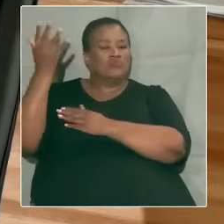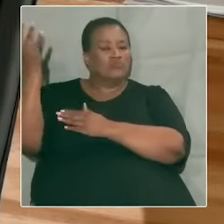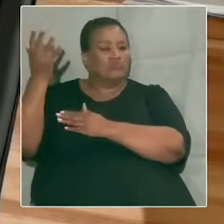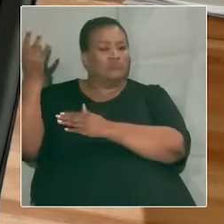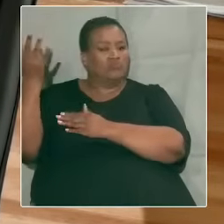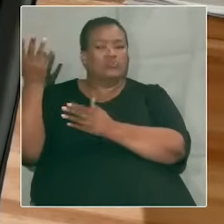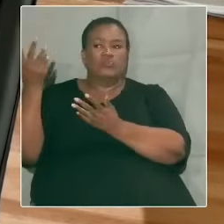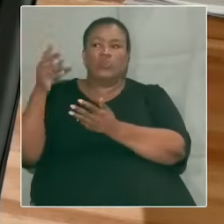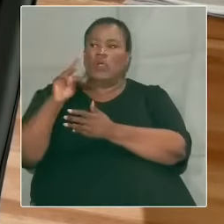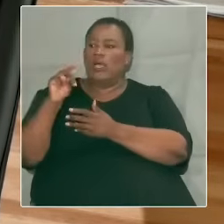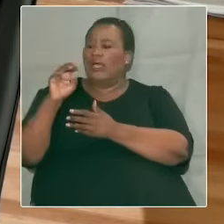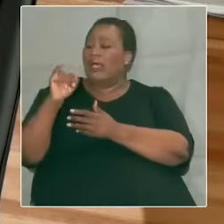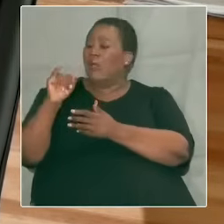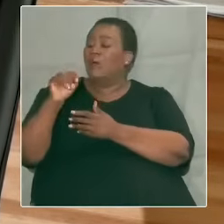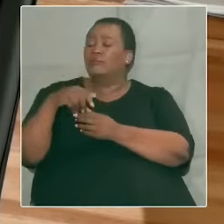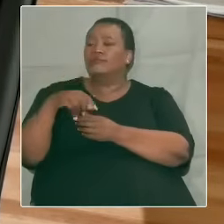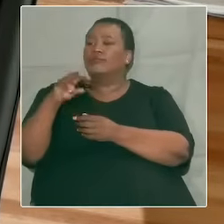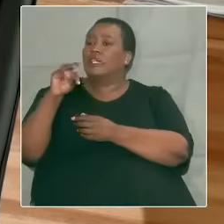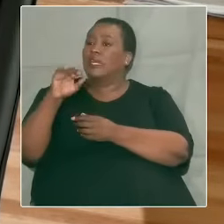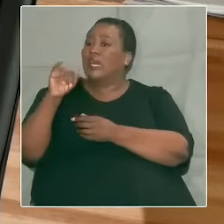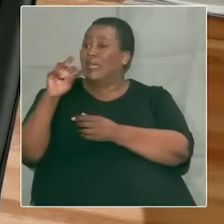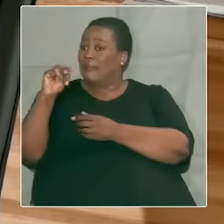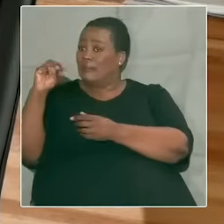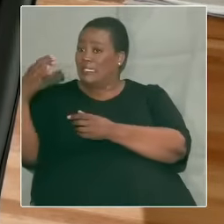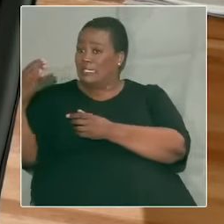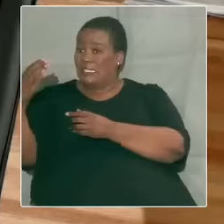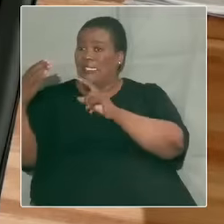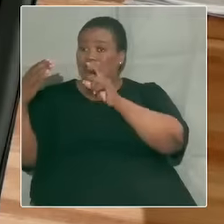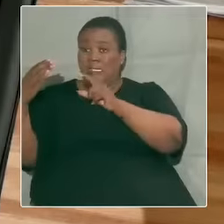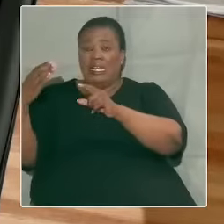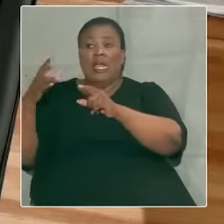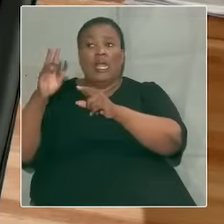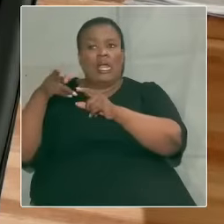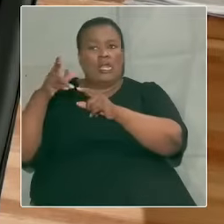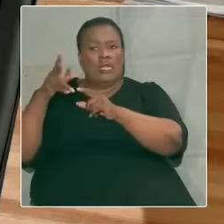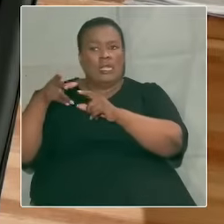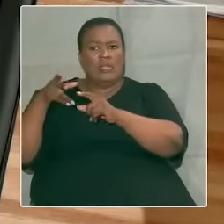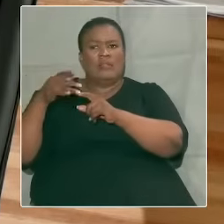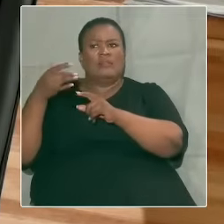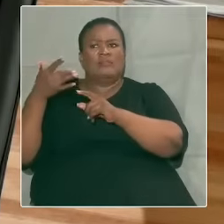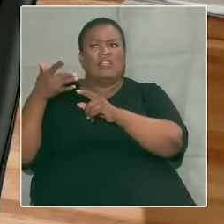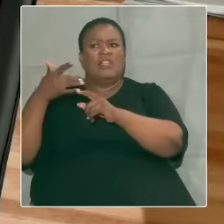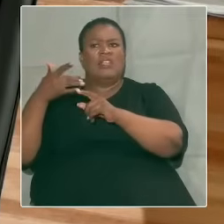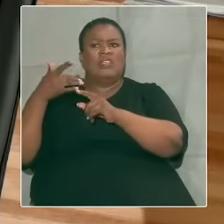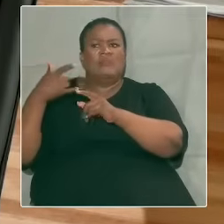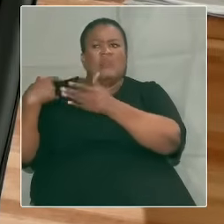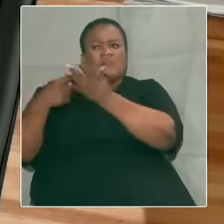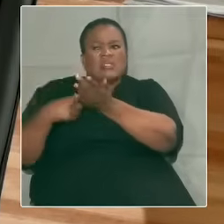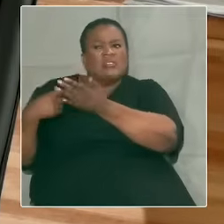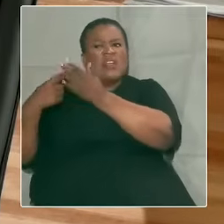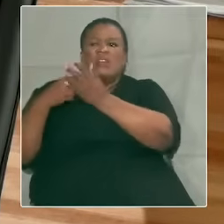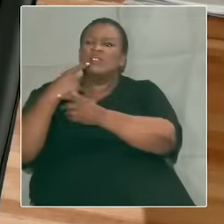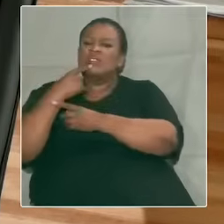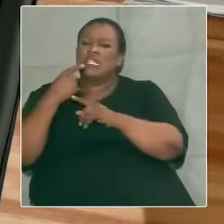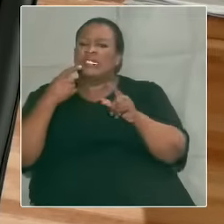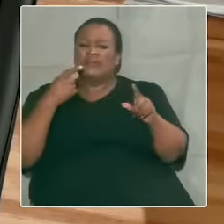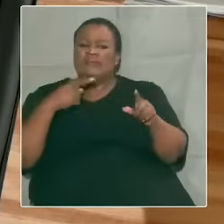and before the disbandment, ever express any dissatisfaction about the work